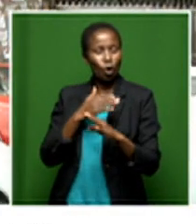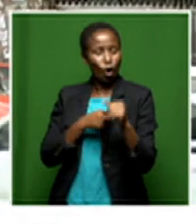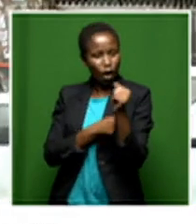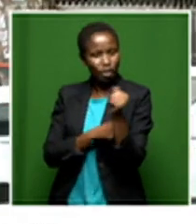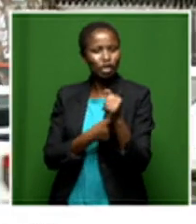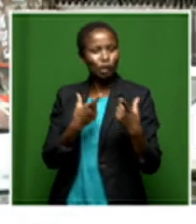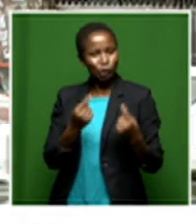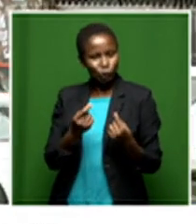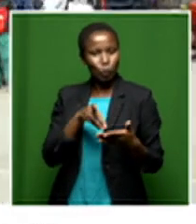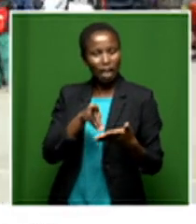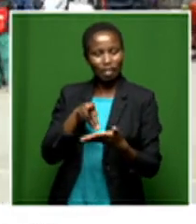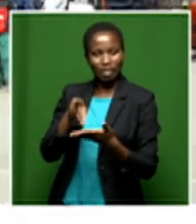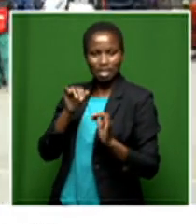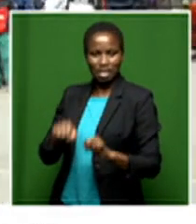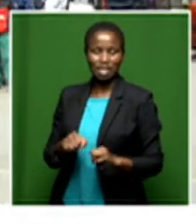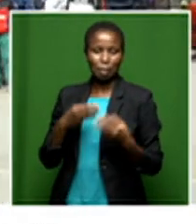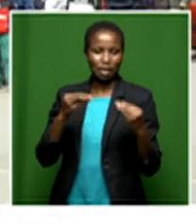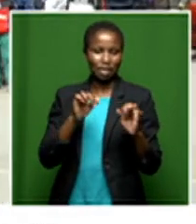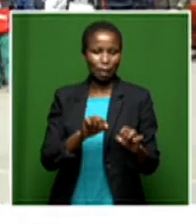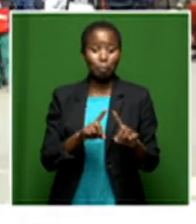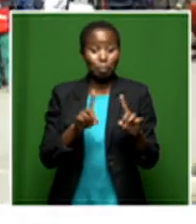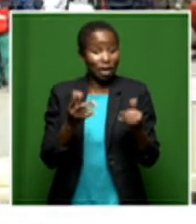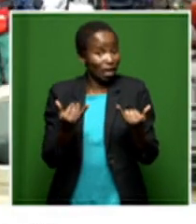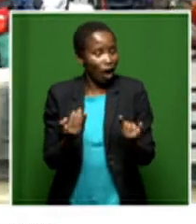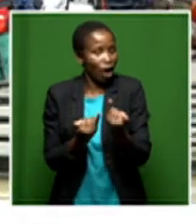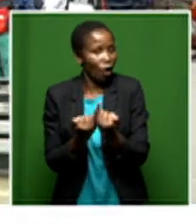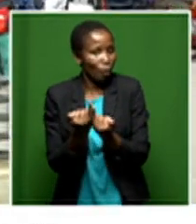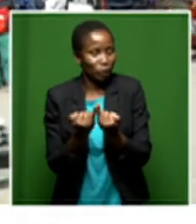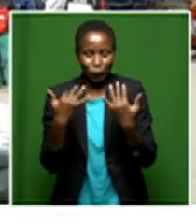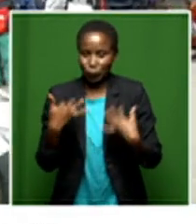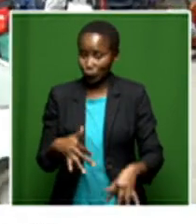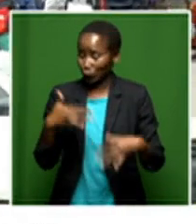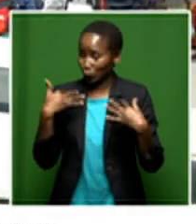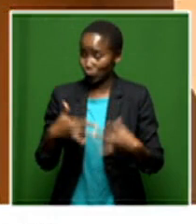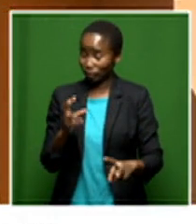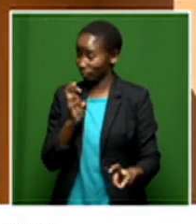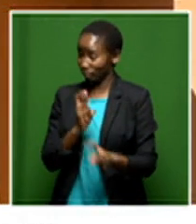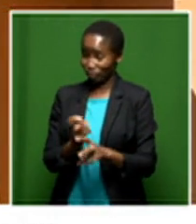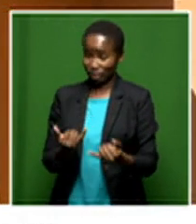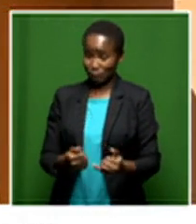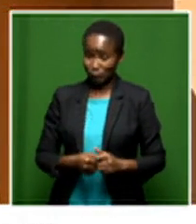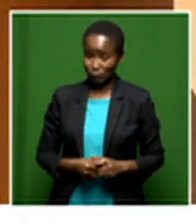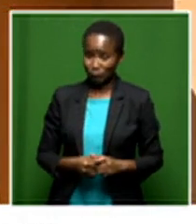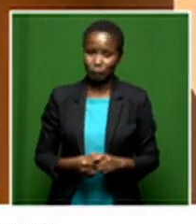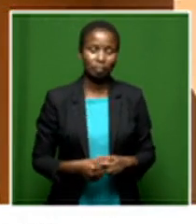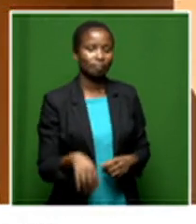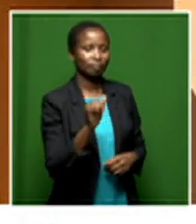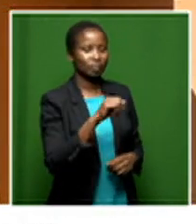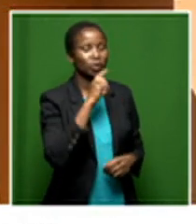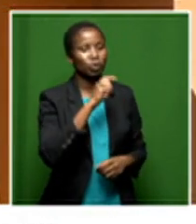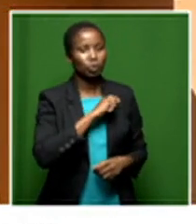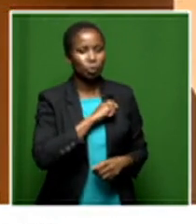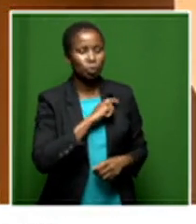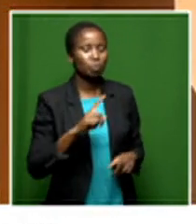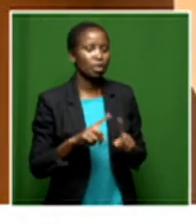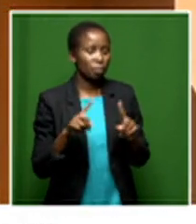Nomkhita. So how do you address that? Because the competition is quite stiff. This is true.